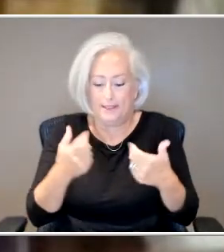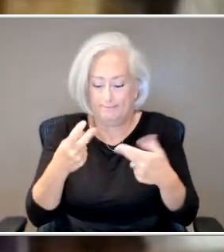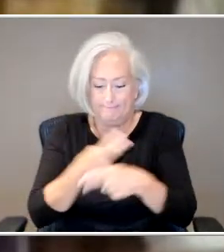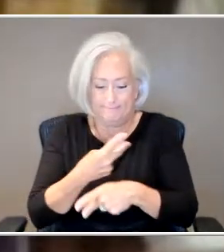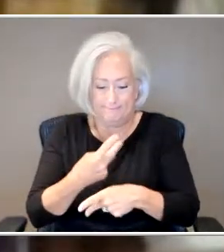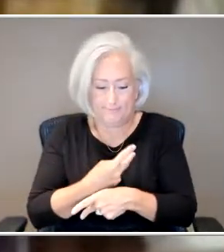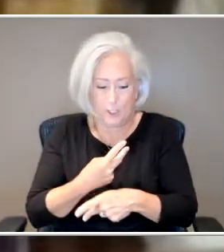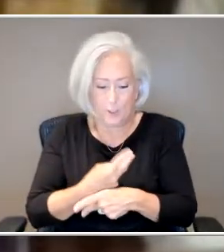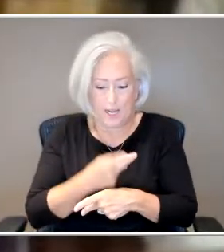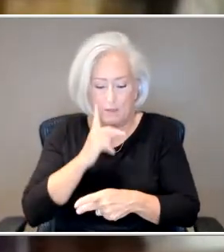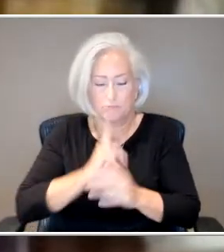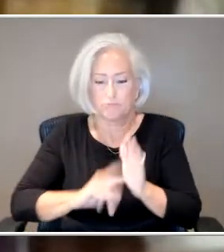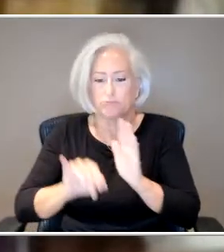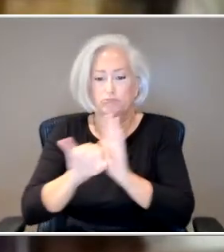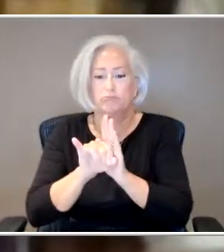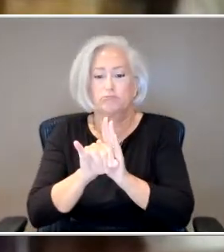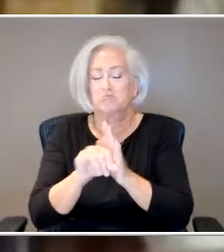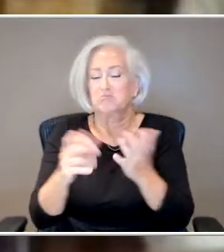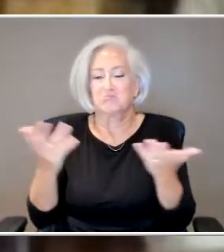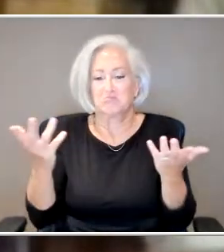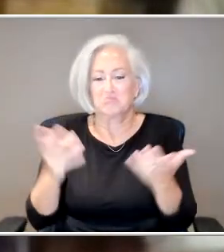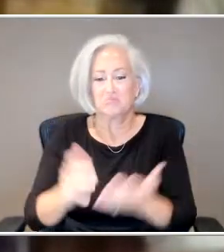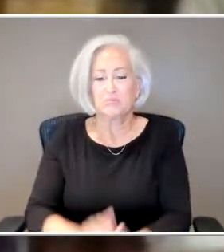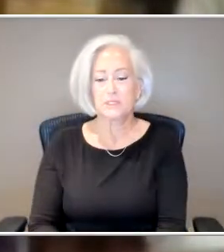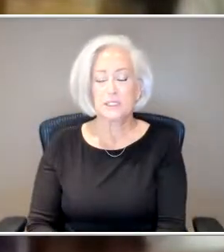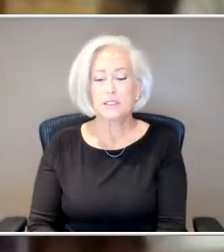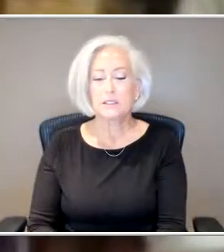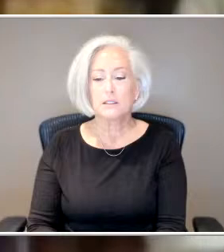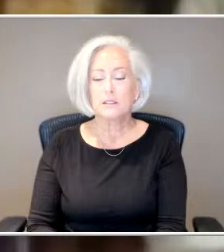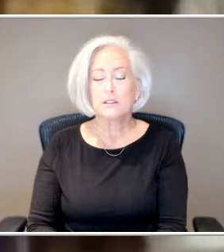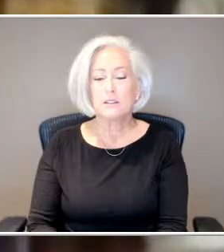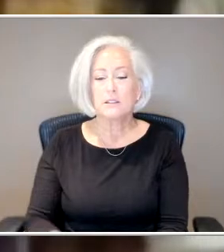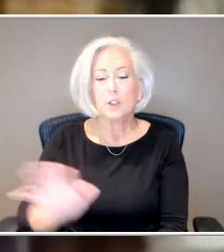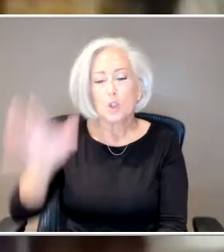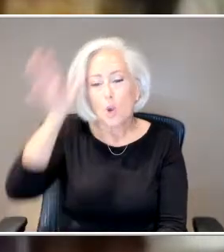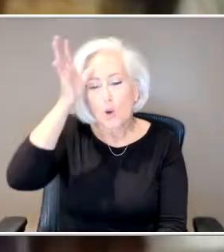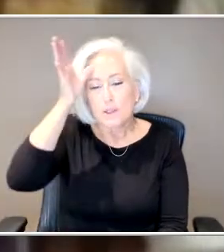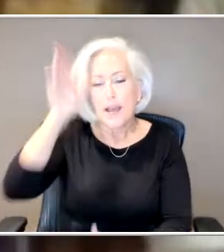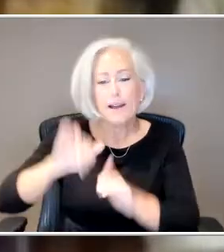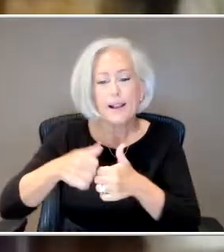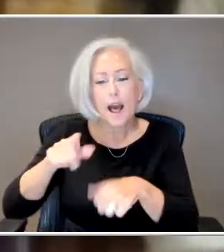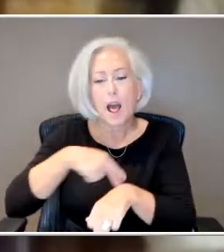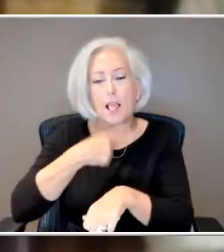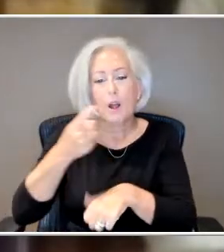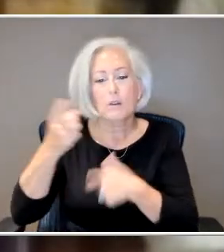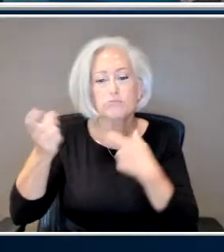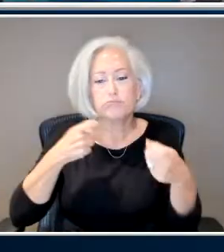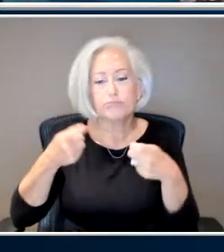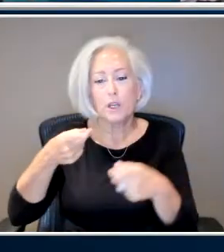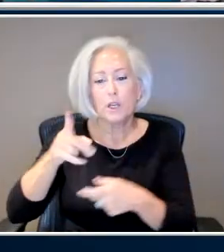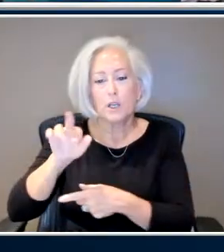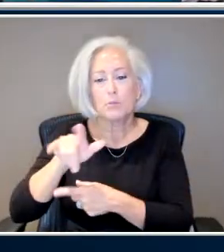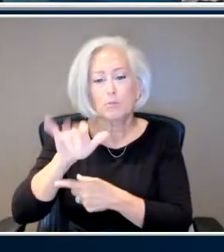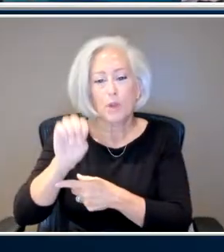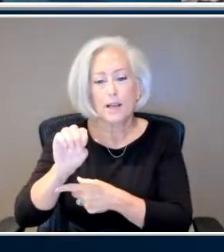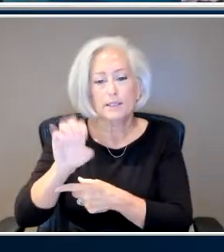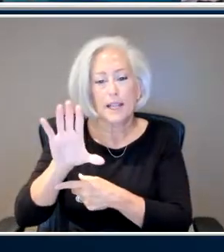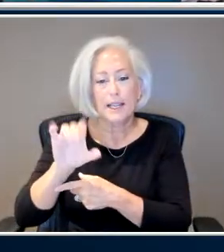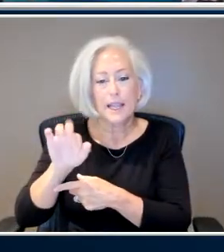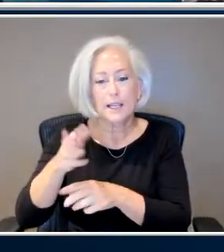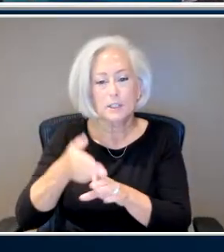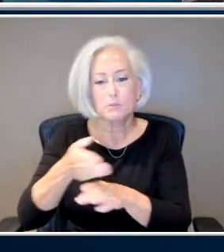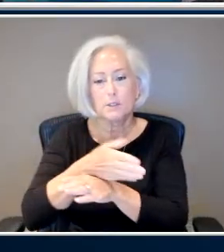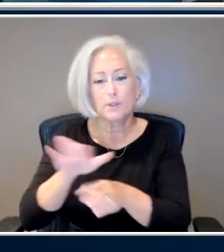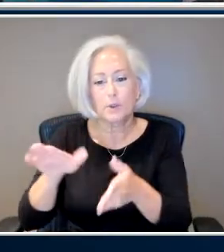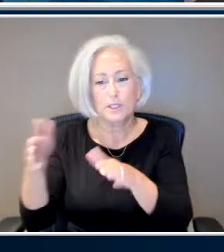was identified. How long was he dealing with prostate cancer before he ended up passing away?